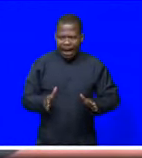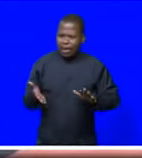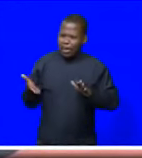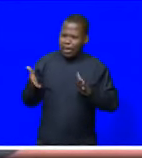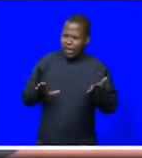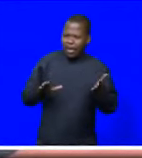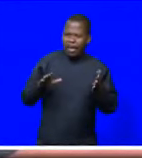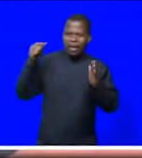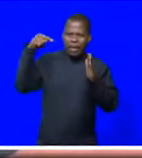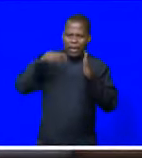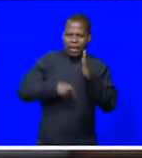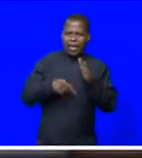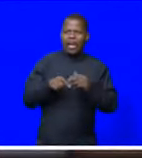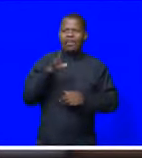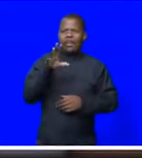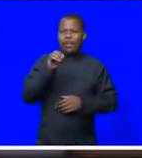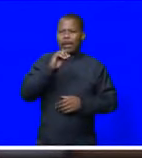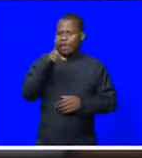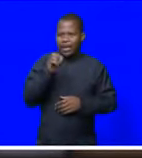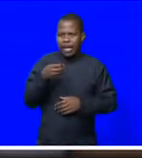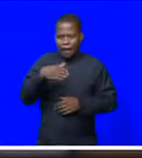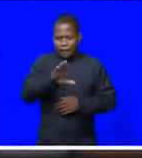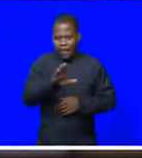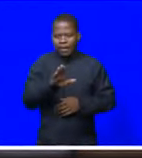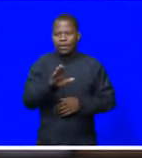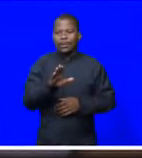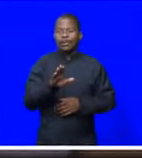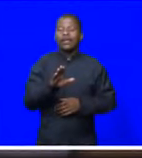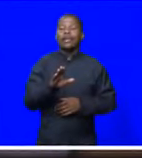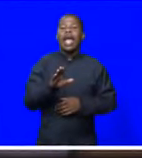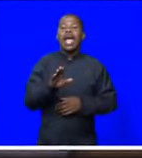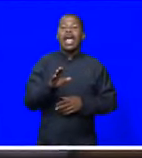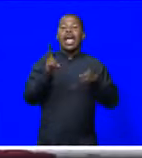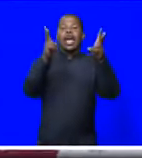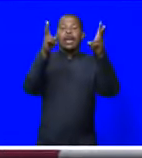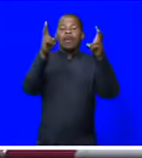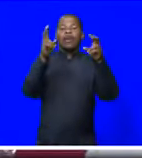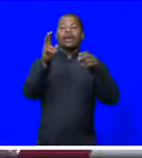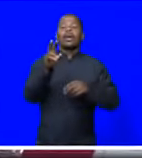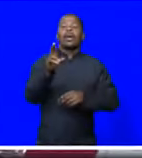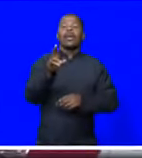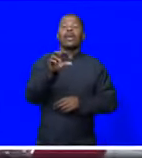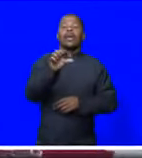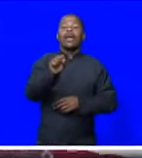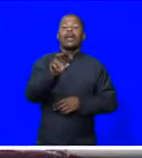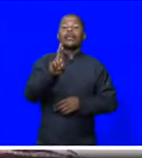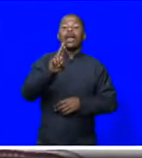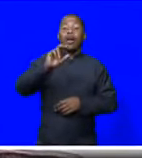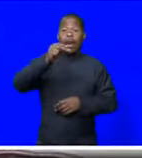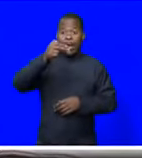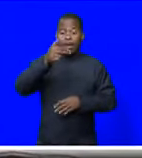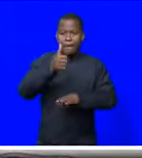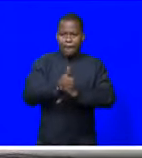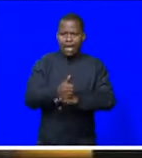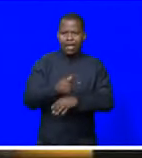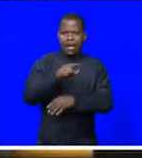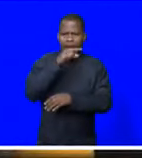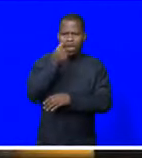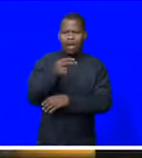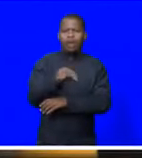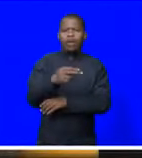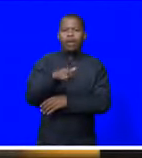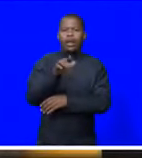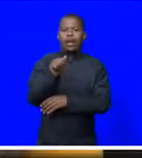nababeleka nga 50%. Sexual Reproductive Health Program Manager Bonsile Nhlabathi touched on